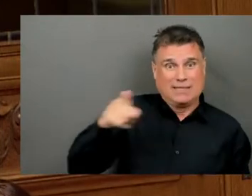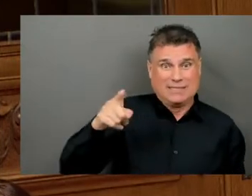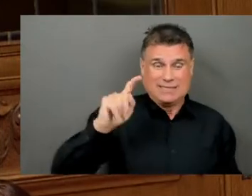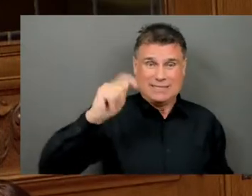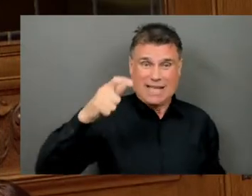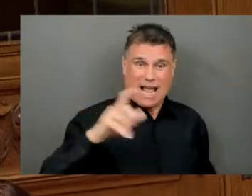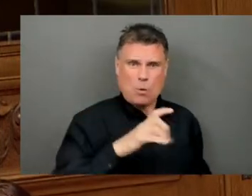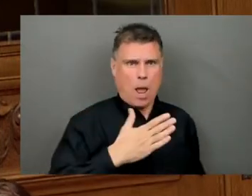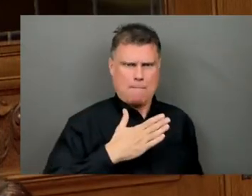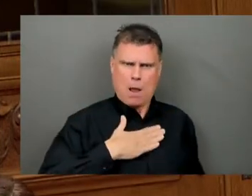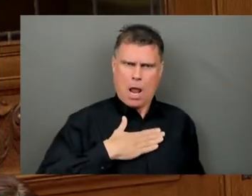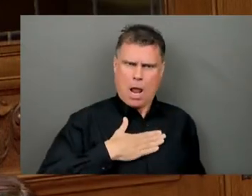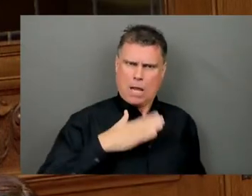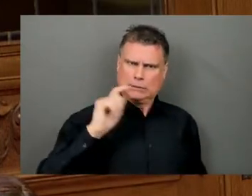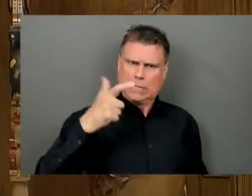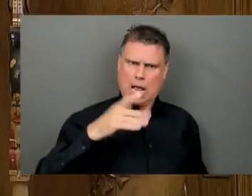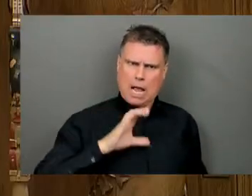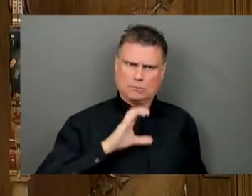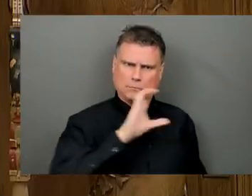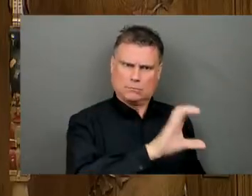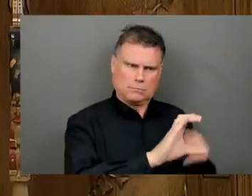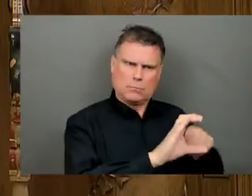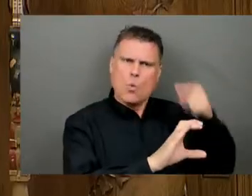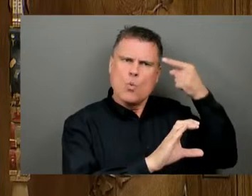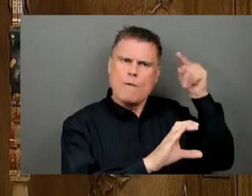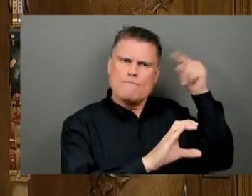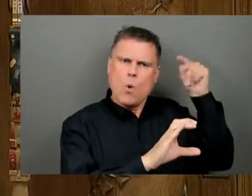to hide, Mr. Speaker.